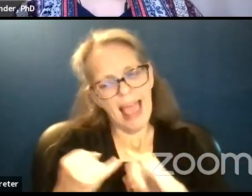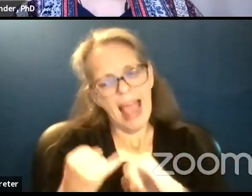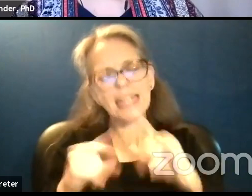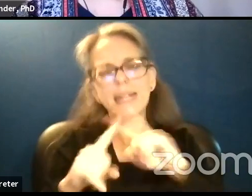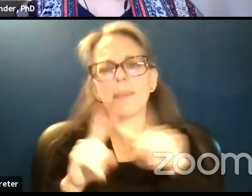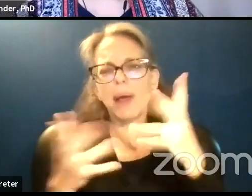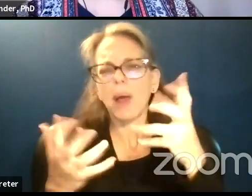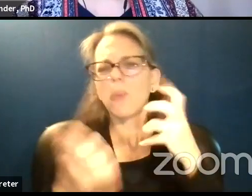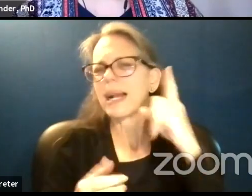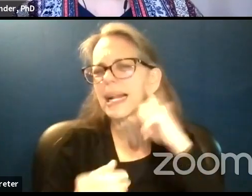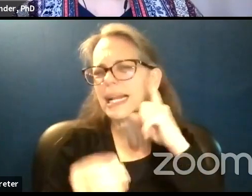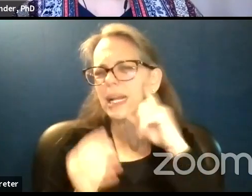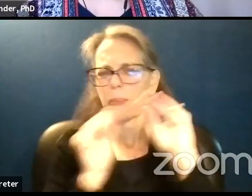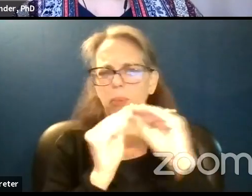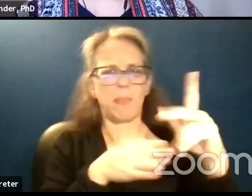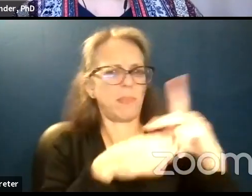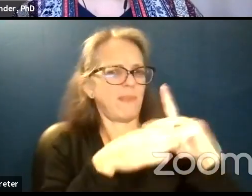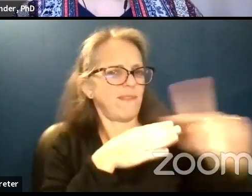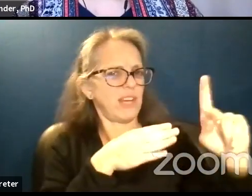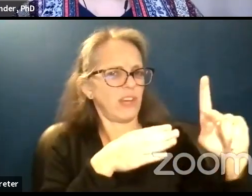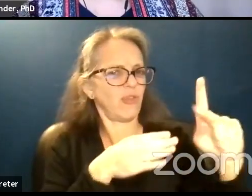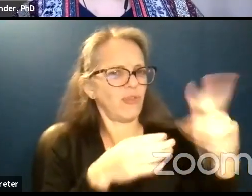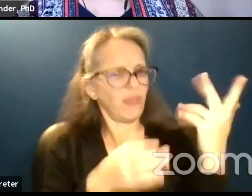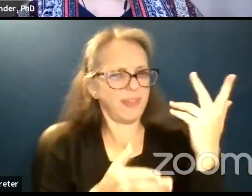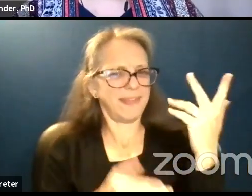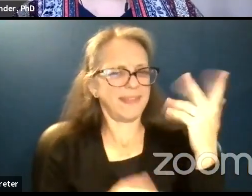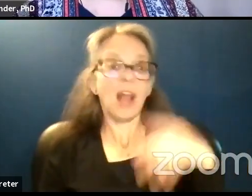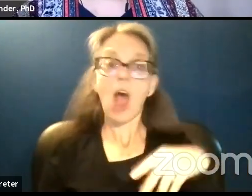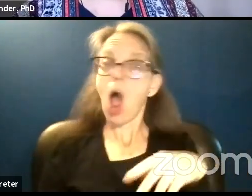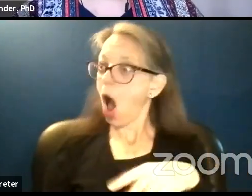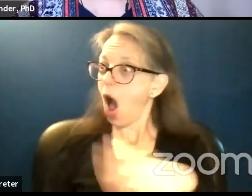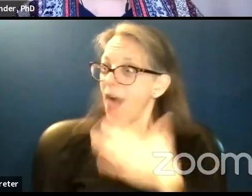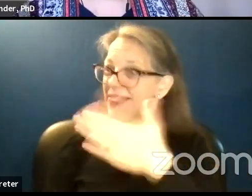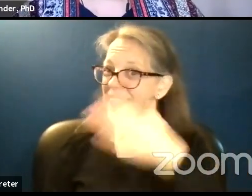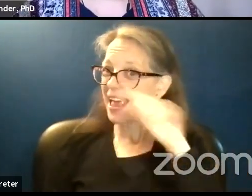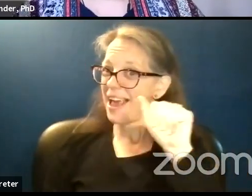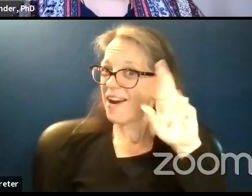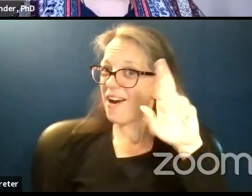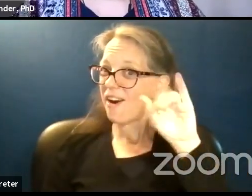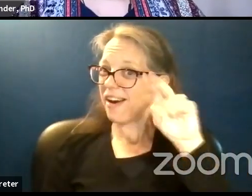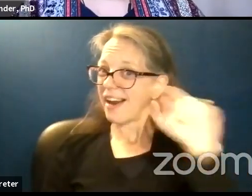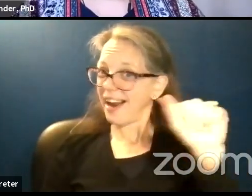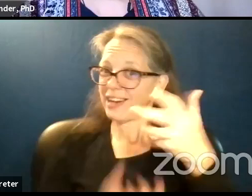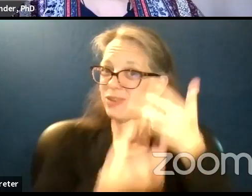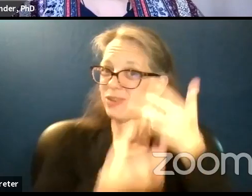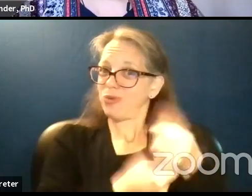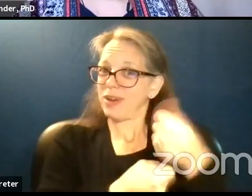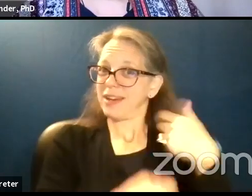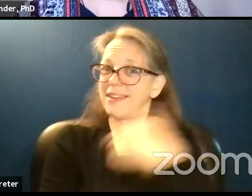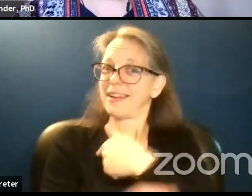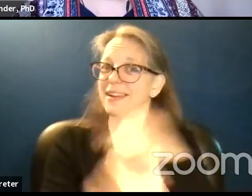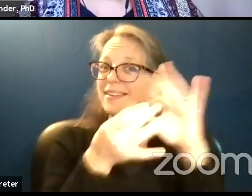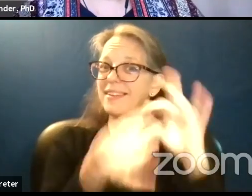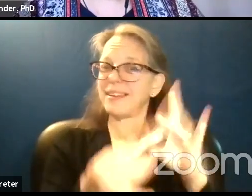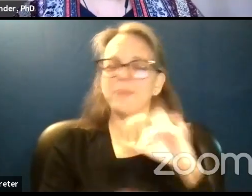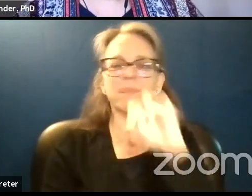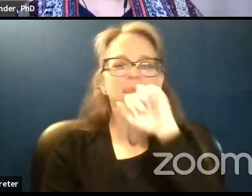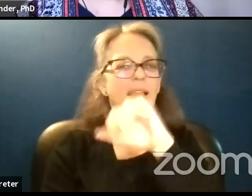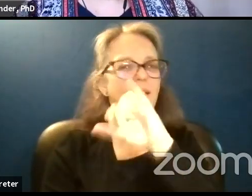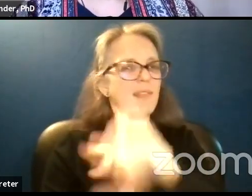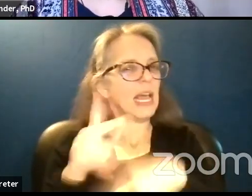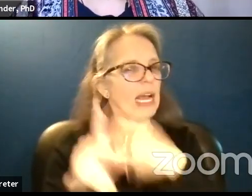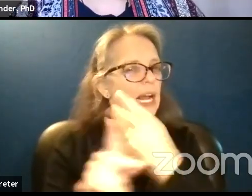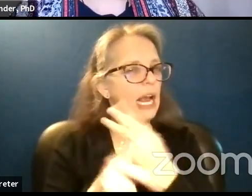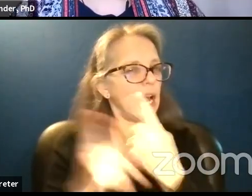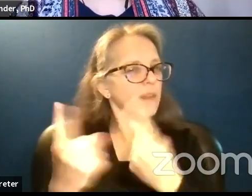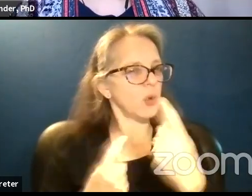I want to hear a more professional opinion. Thank you, Ariana, for trusting us. We love this question. And you know what?